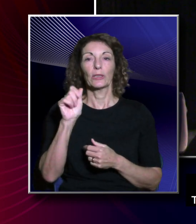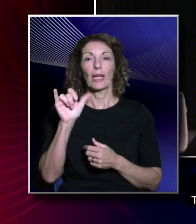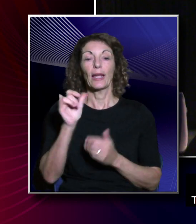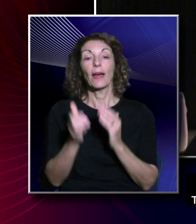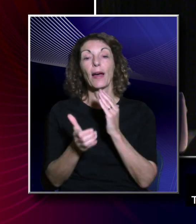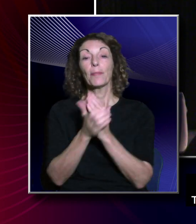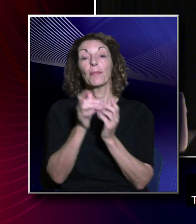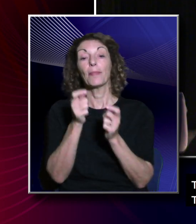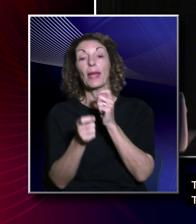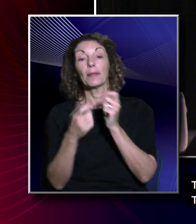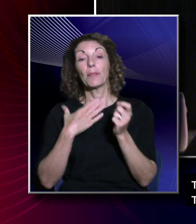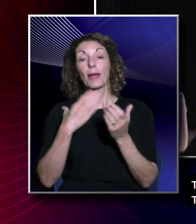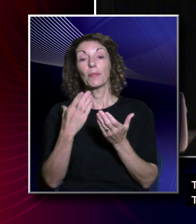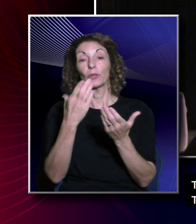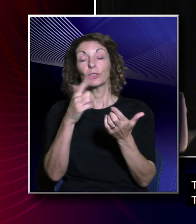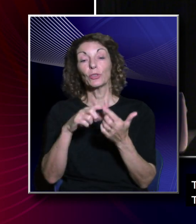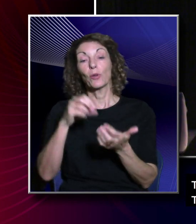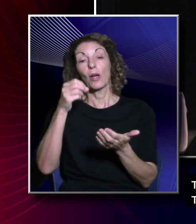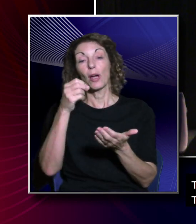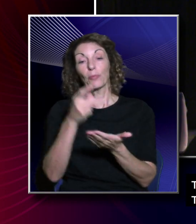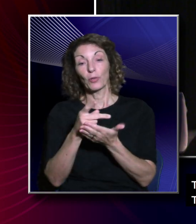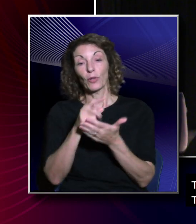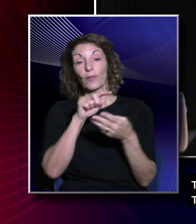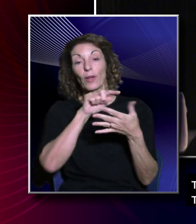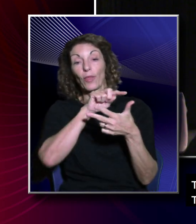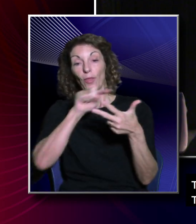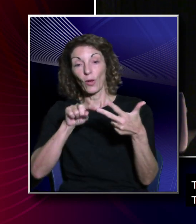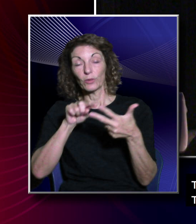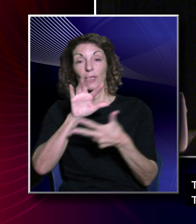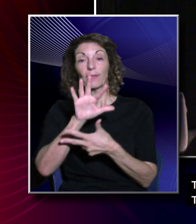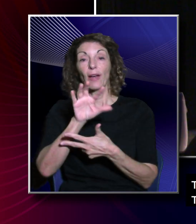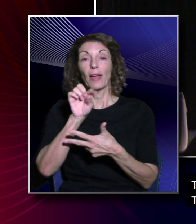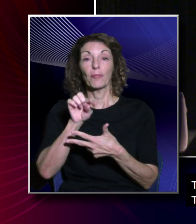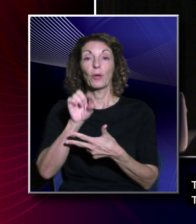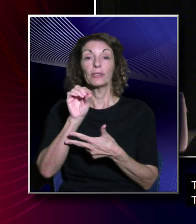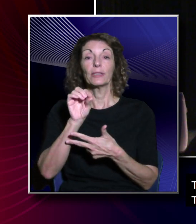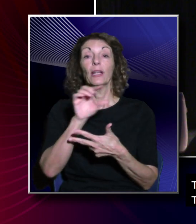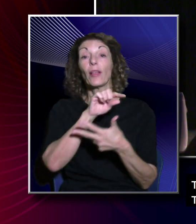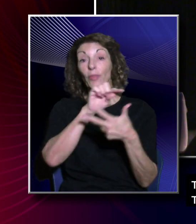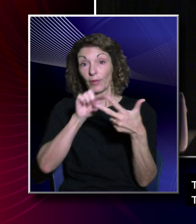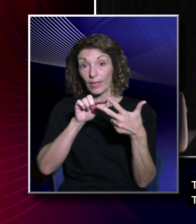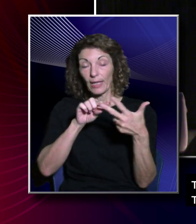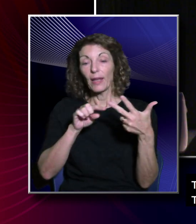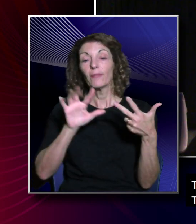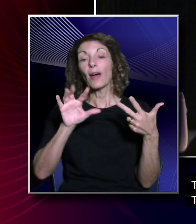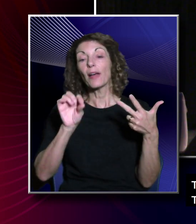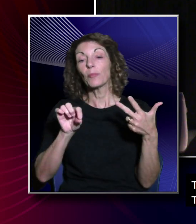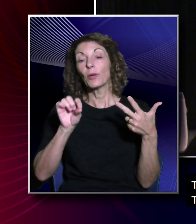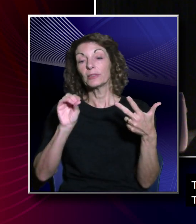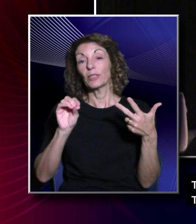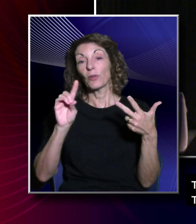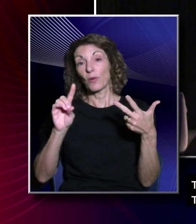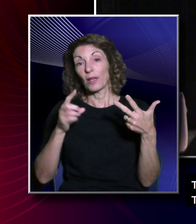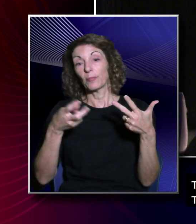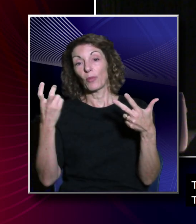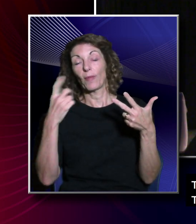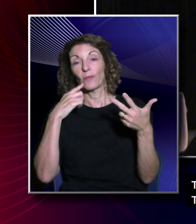the consent agenda items to pull 5.01 for discussion. And